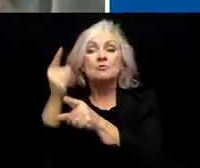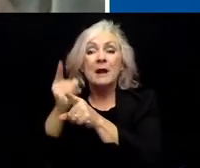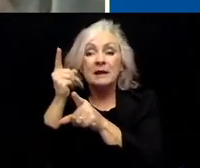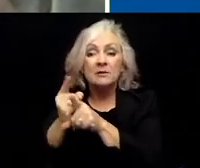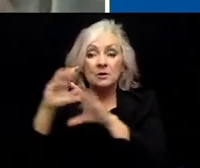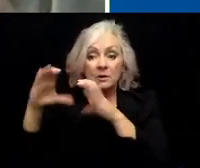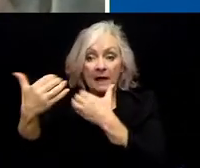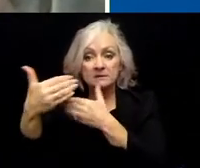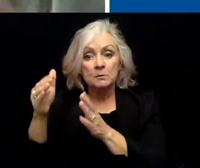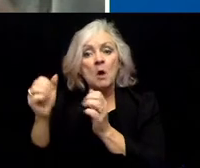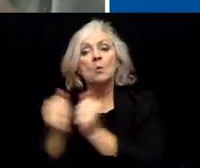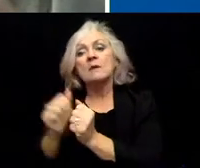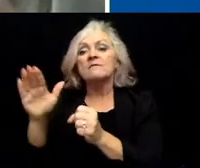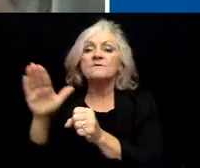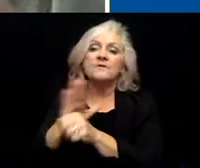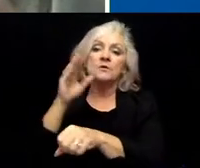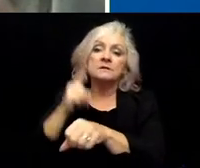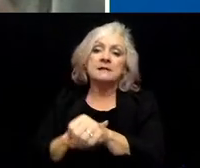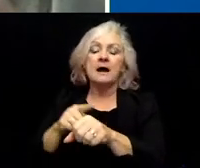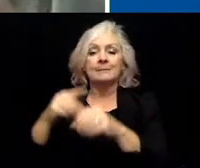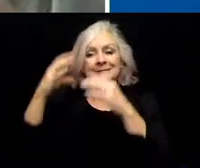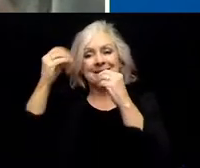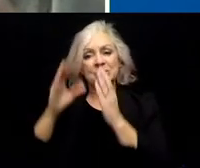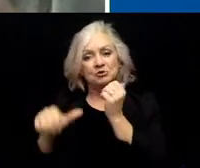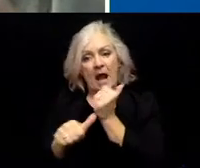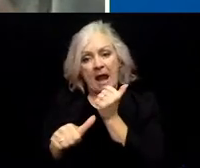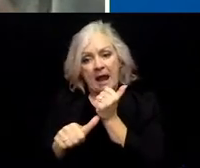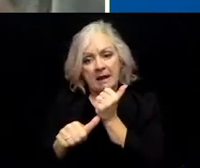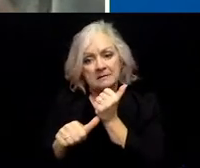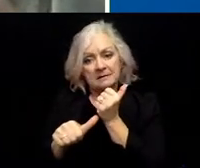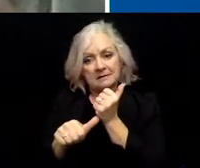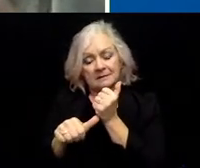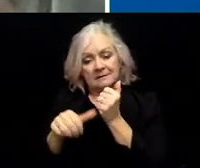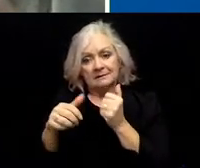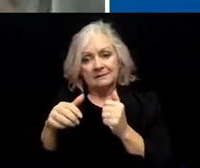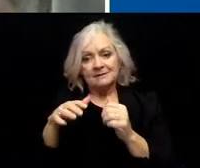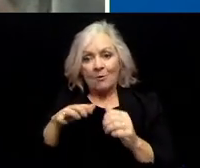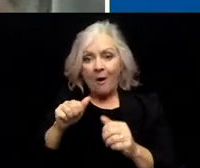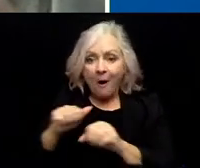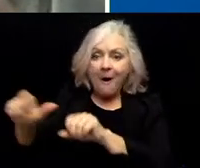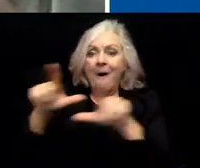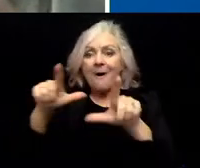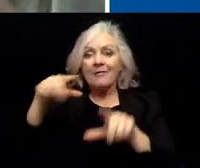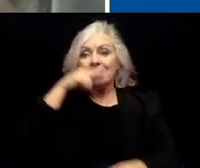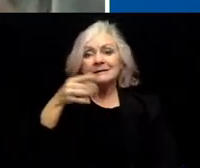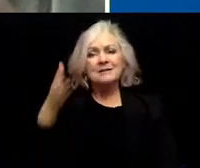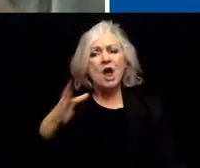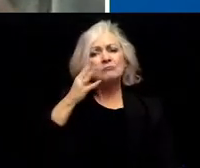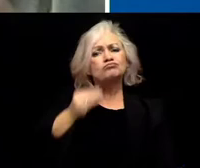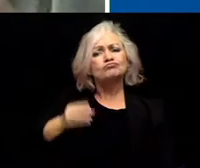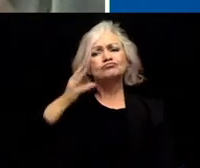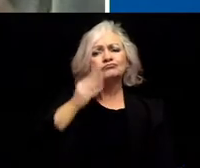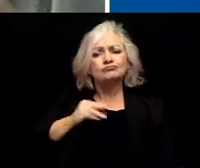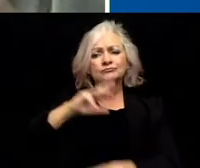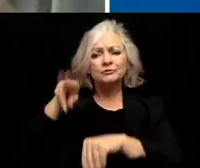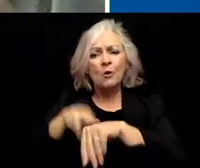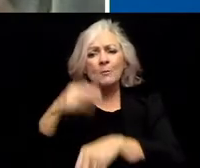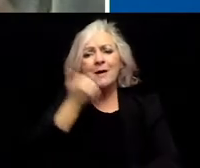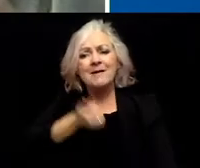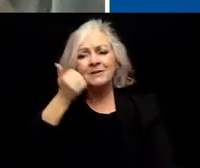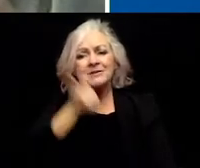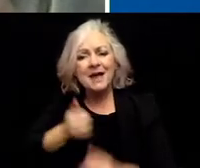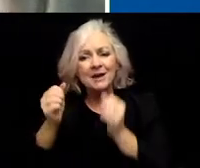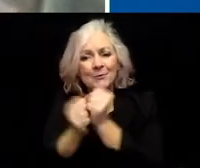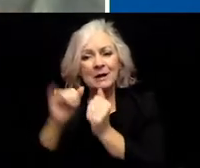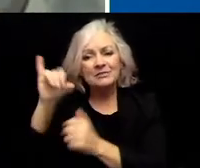that, every kid in that school would say that their life is, you know, immeasurably better because Jaden was in their life, because their normal